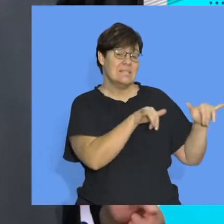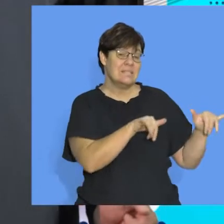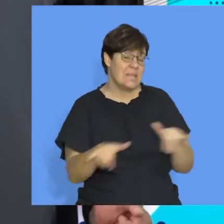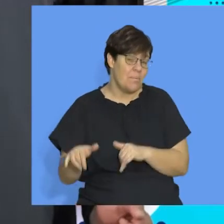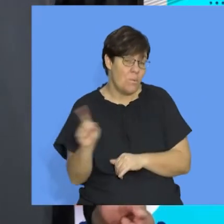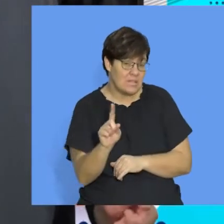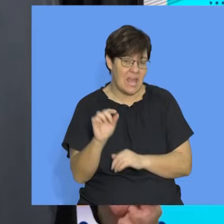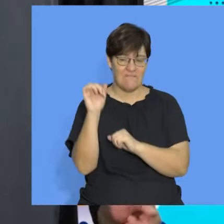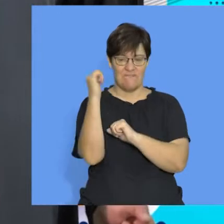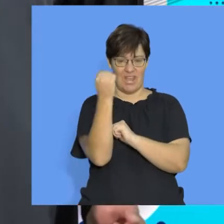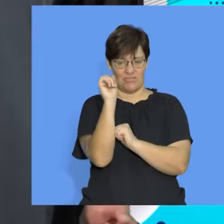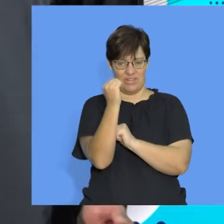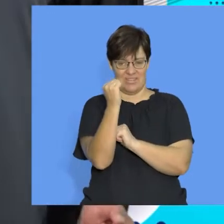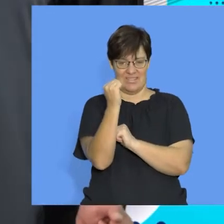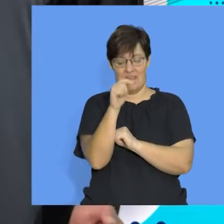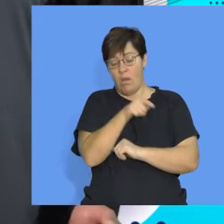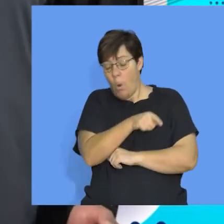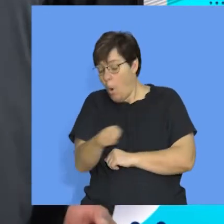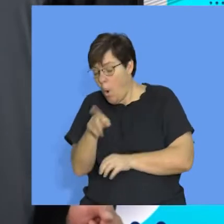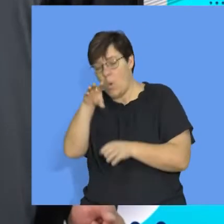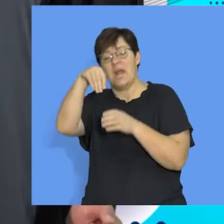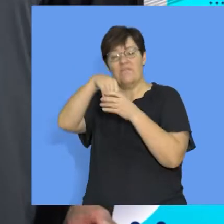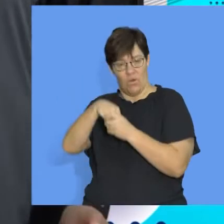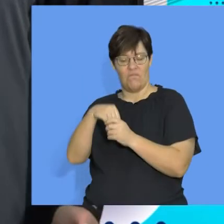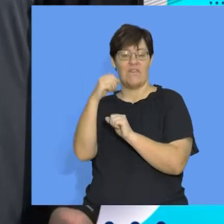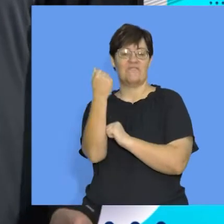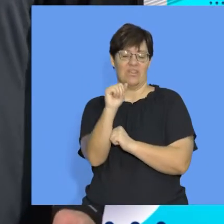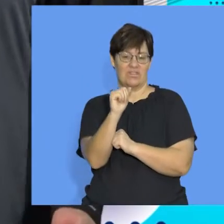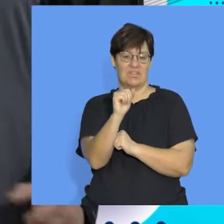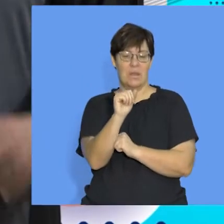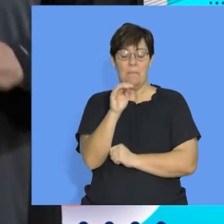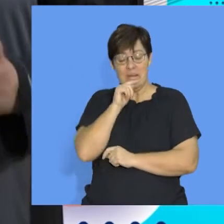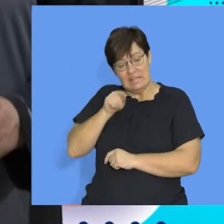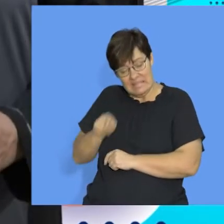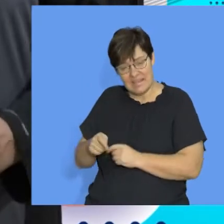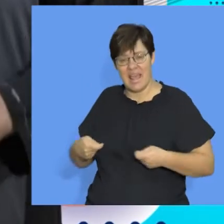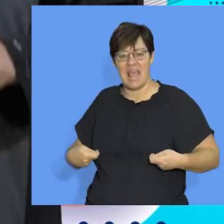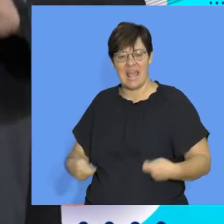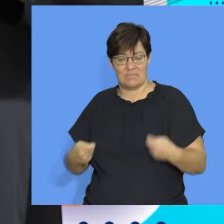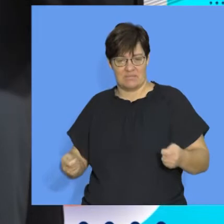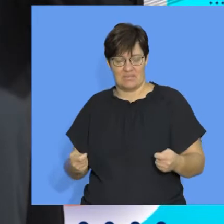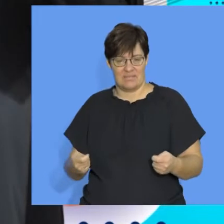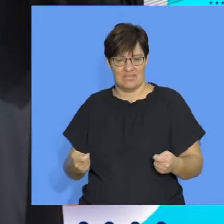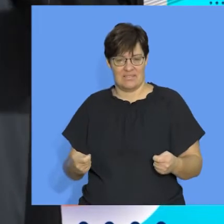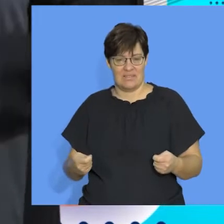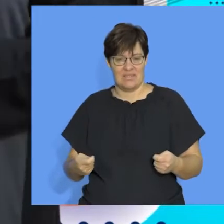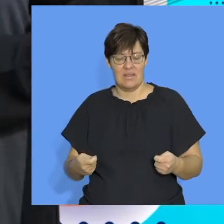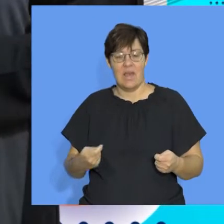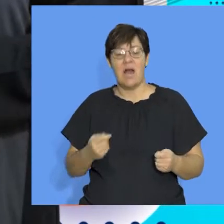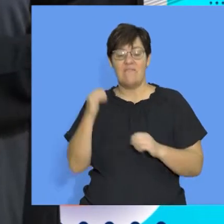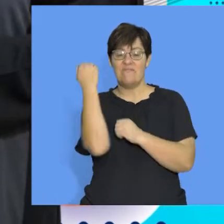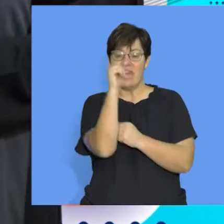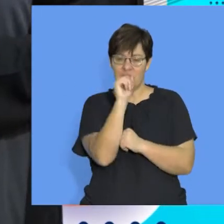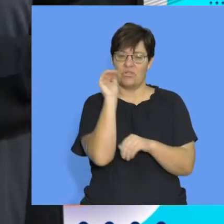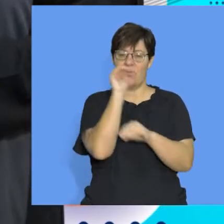factory. And that's where you identify the expense as being part of your factory